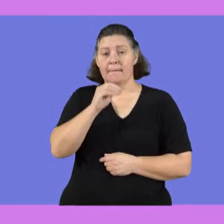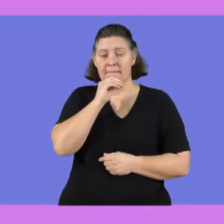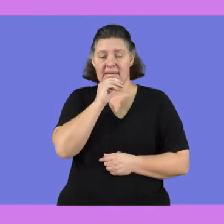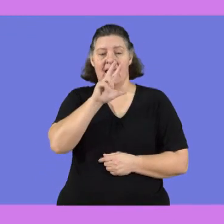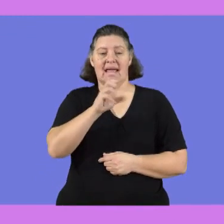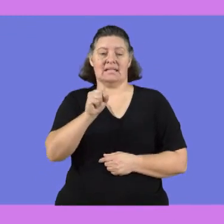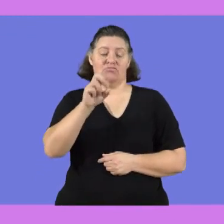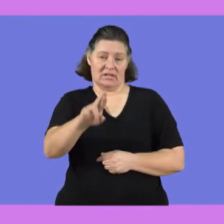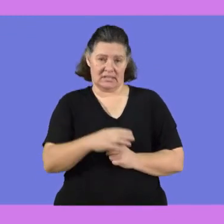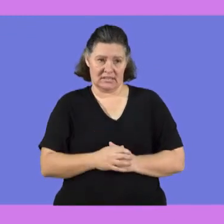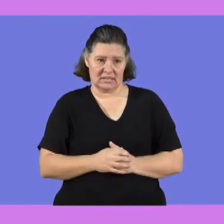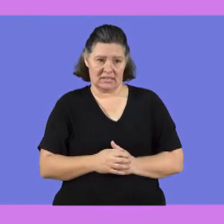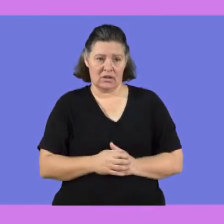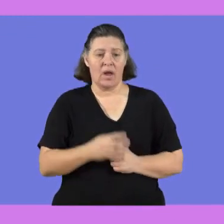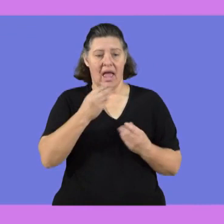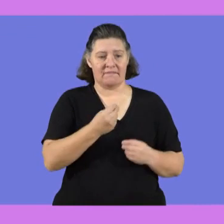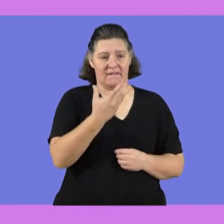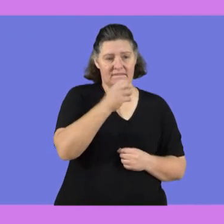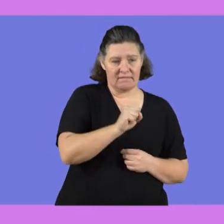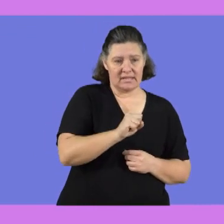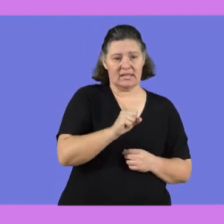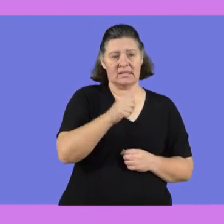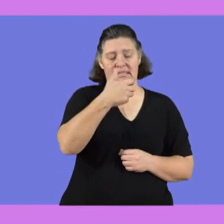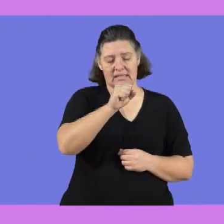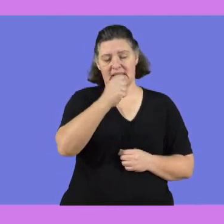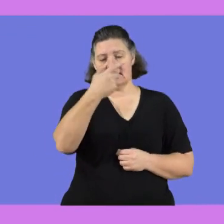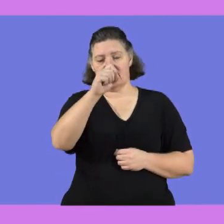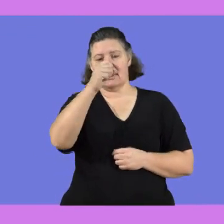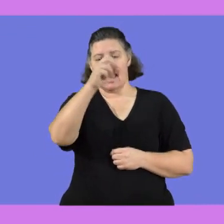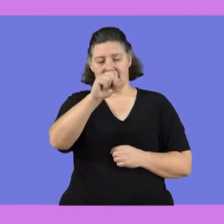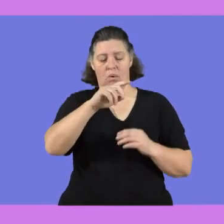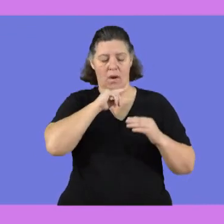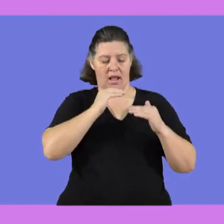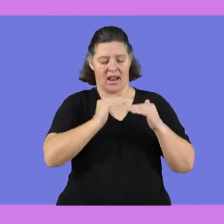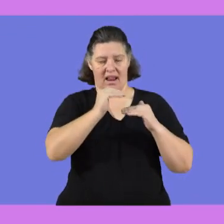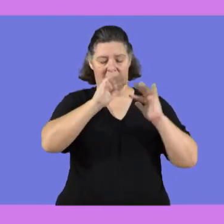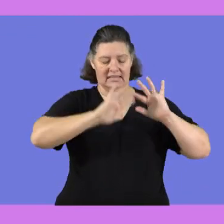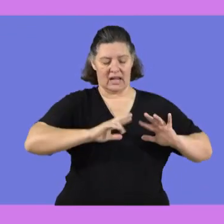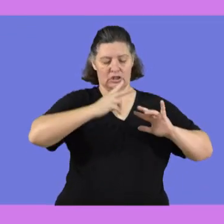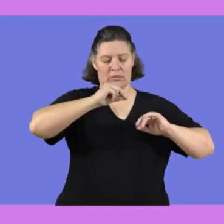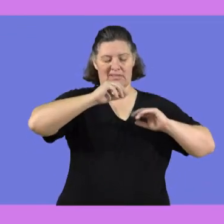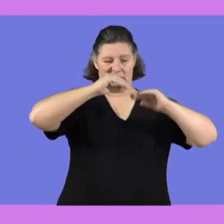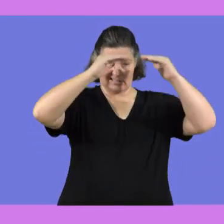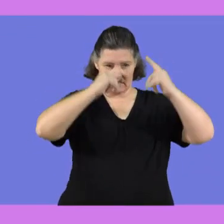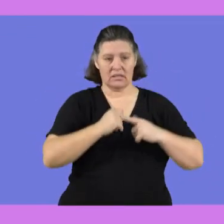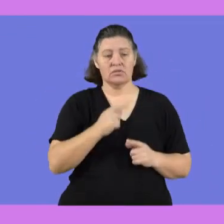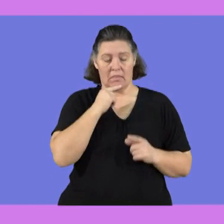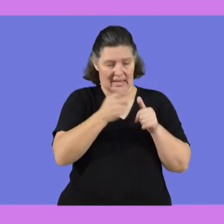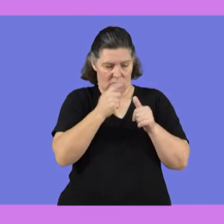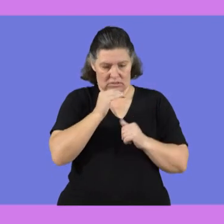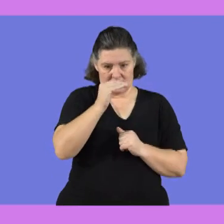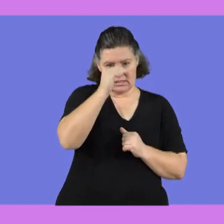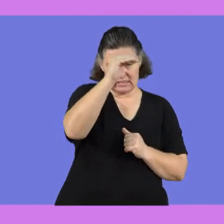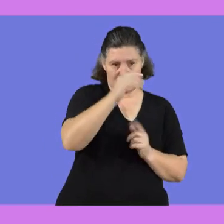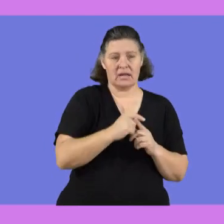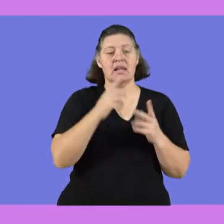if you have 1 person, is going to be 8 rand. From 50, we will have 60, 70, and we have